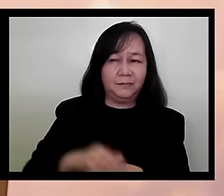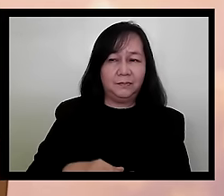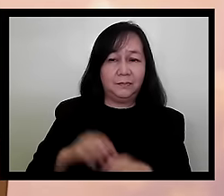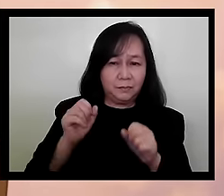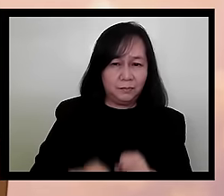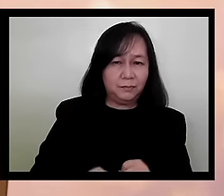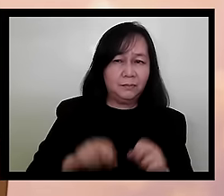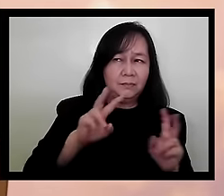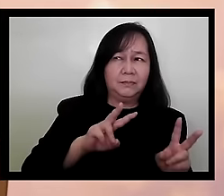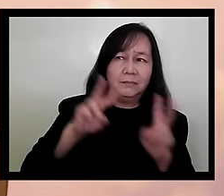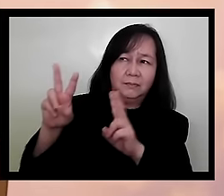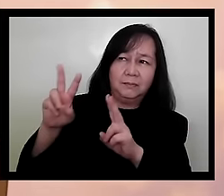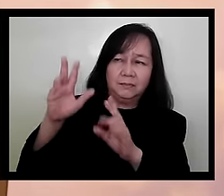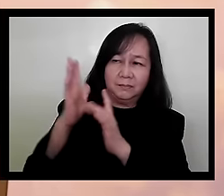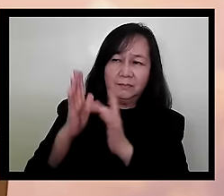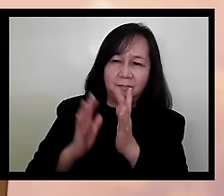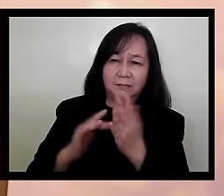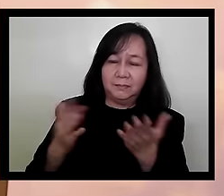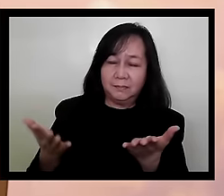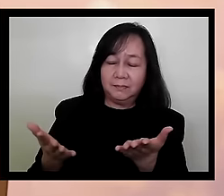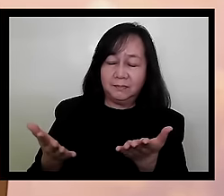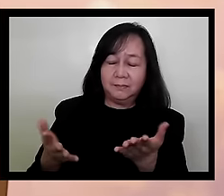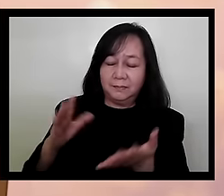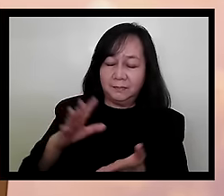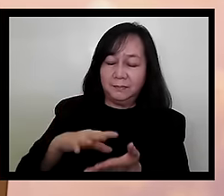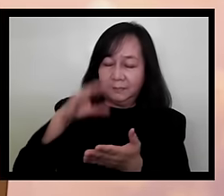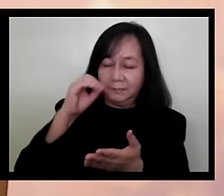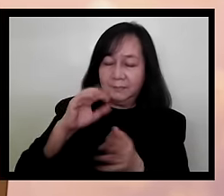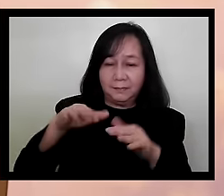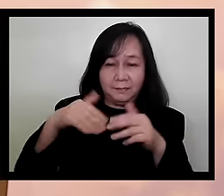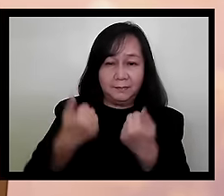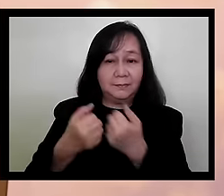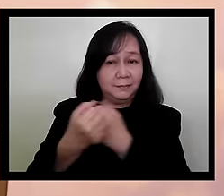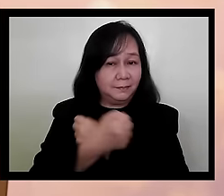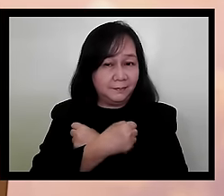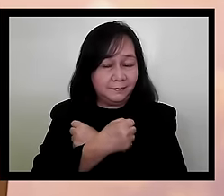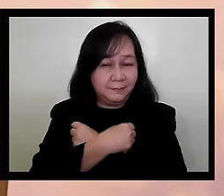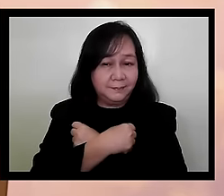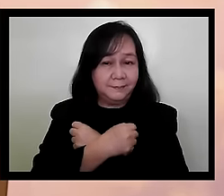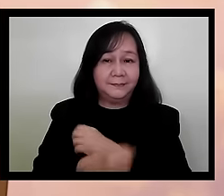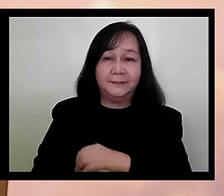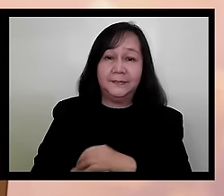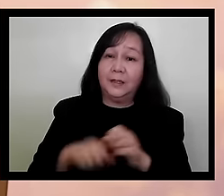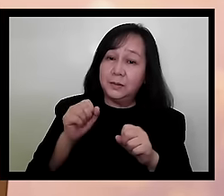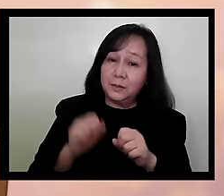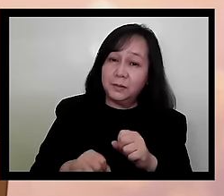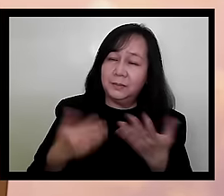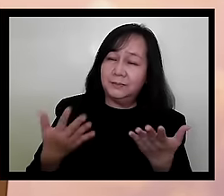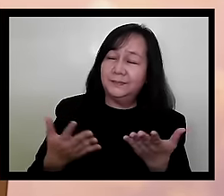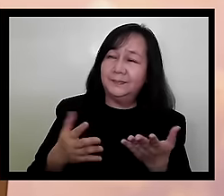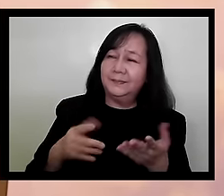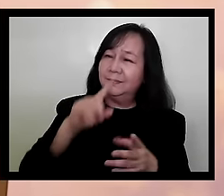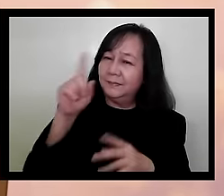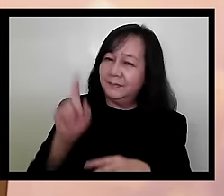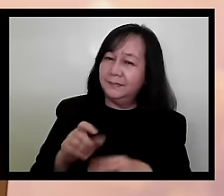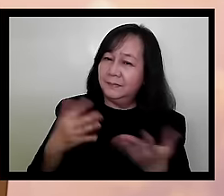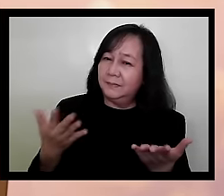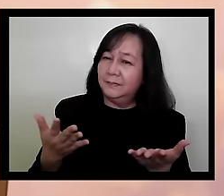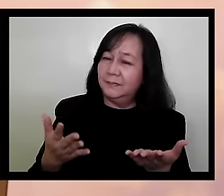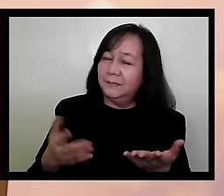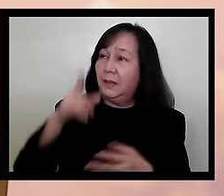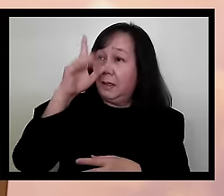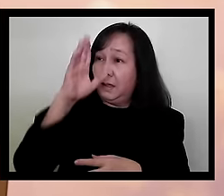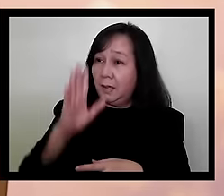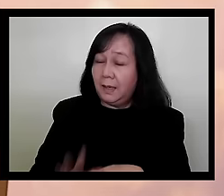to him and learn from him how to love no so uh it's a question of